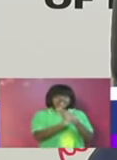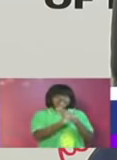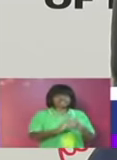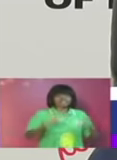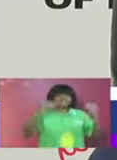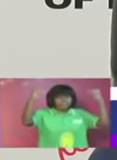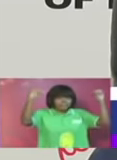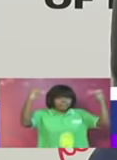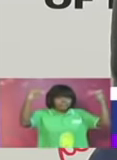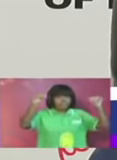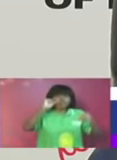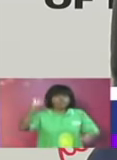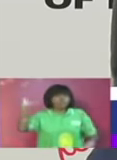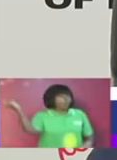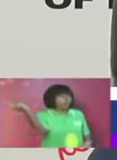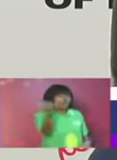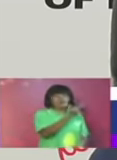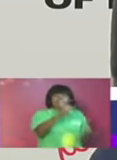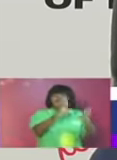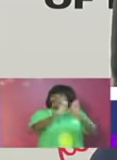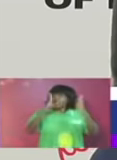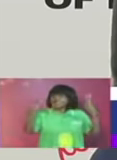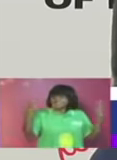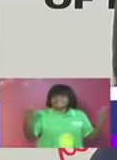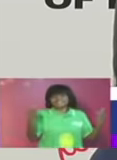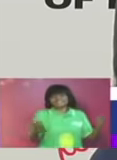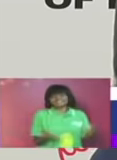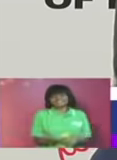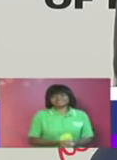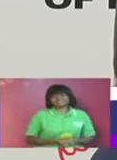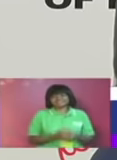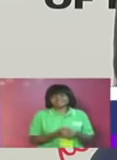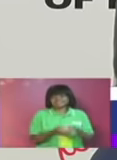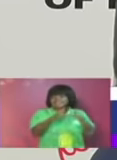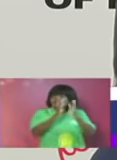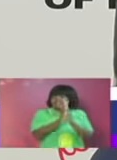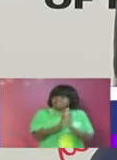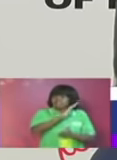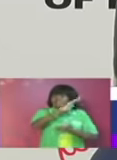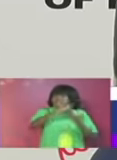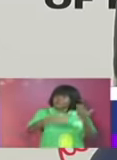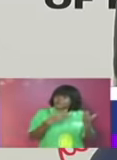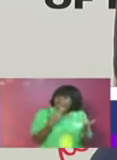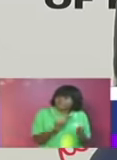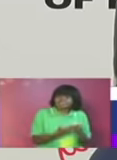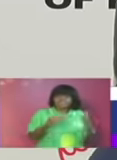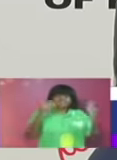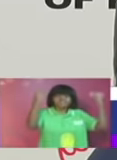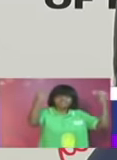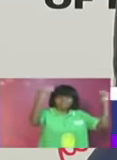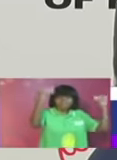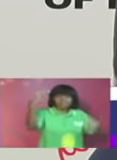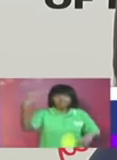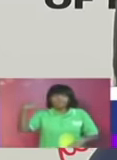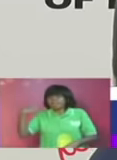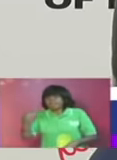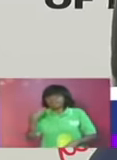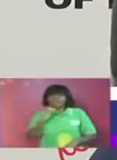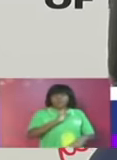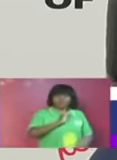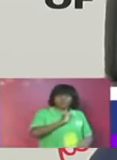to be open. We ask all retail operators, owners, to use this time,